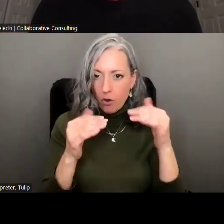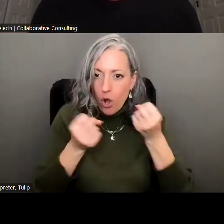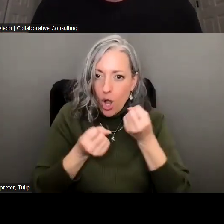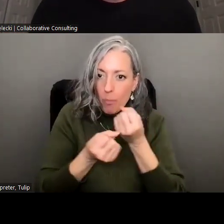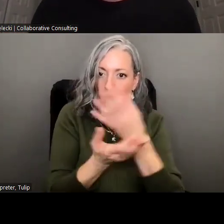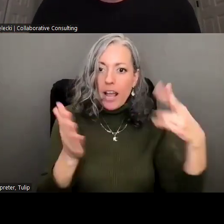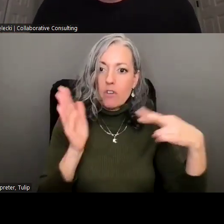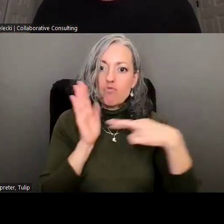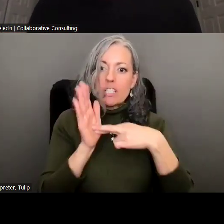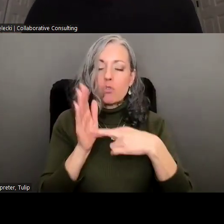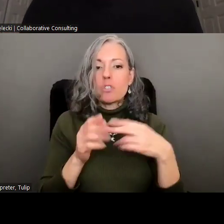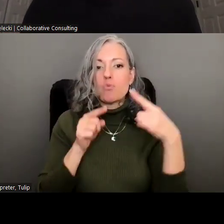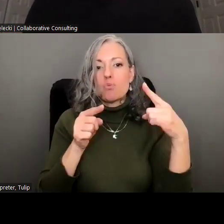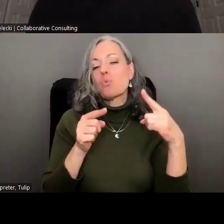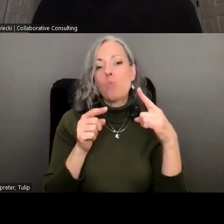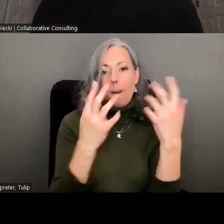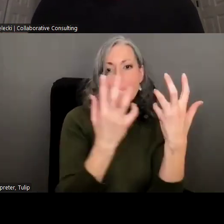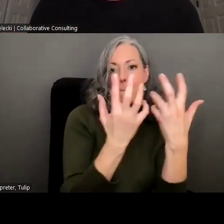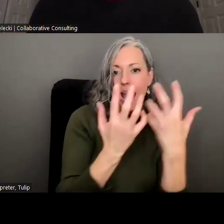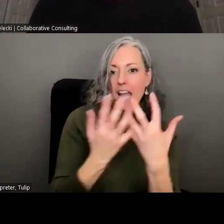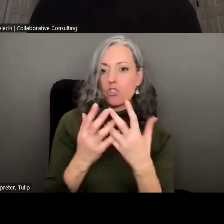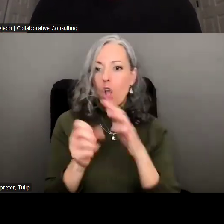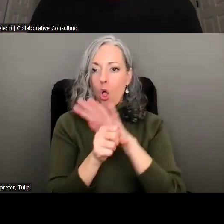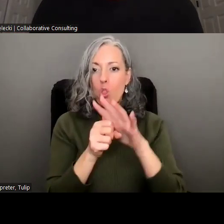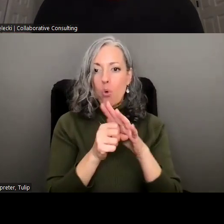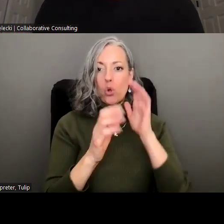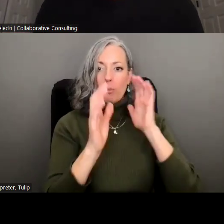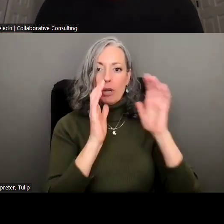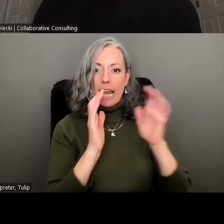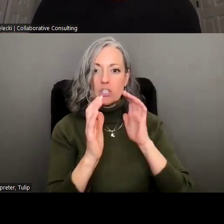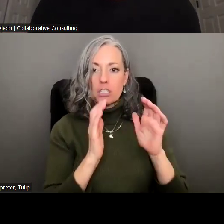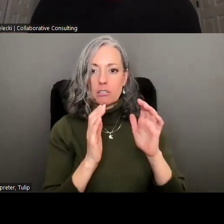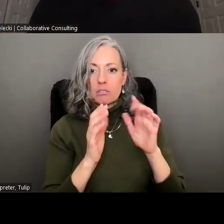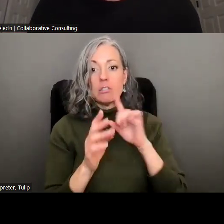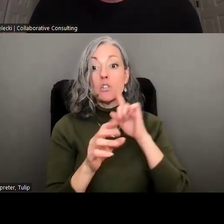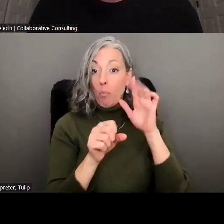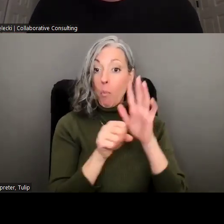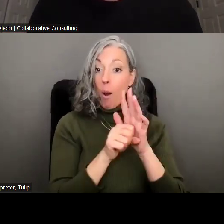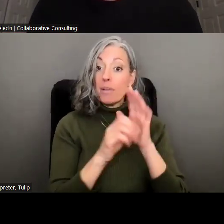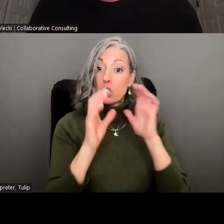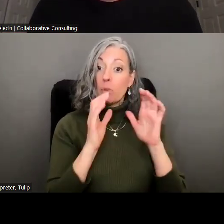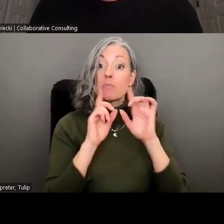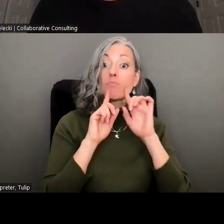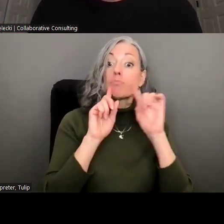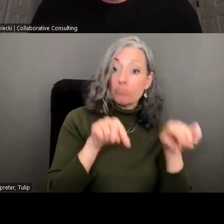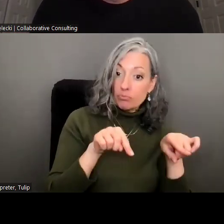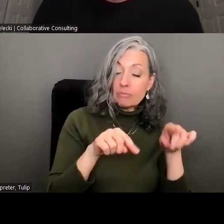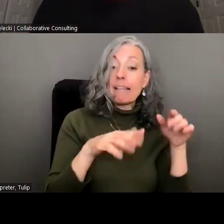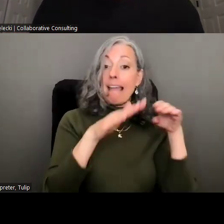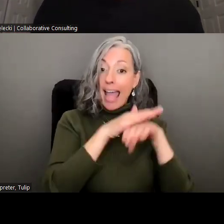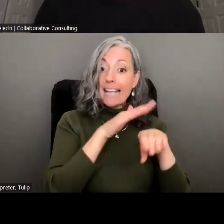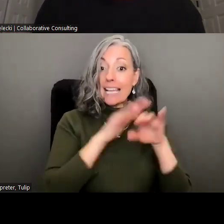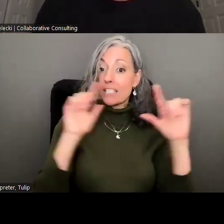resources to customize local communications to ensure that communications are responsive and accessible to